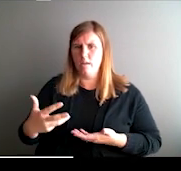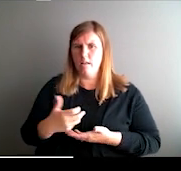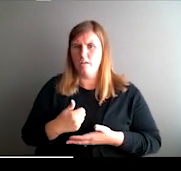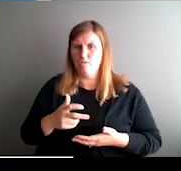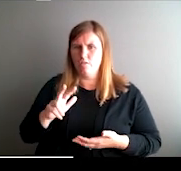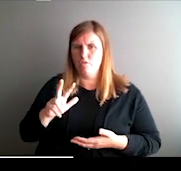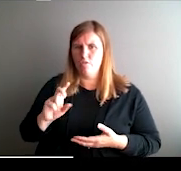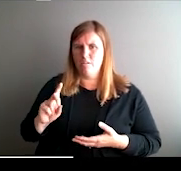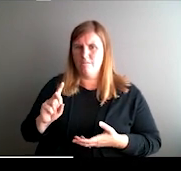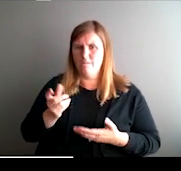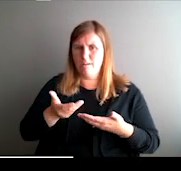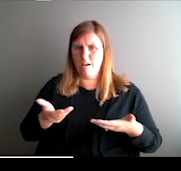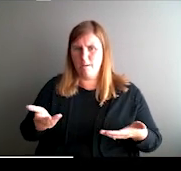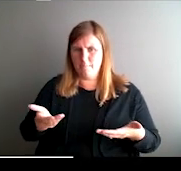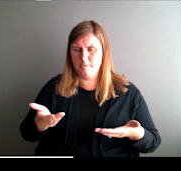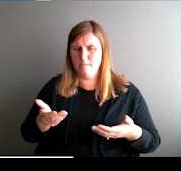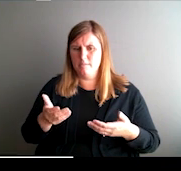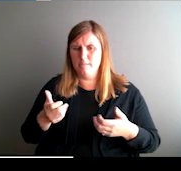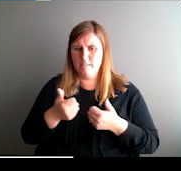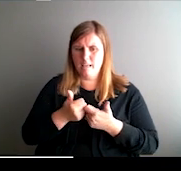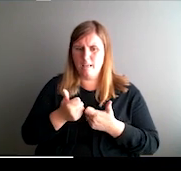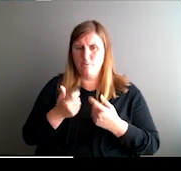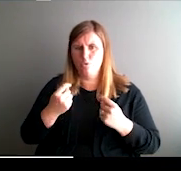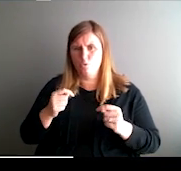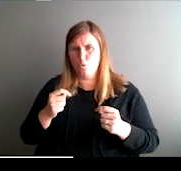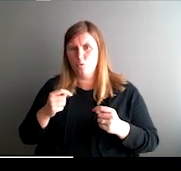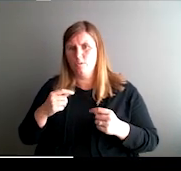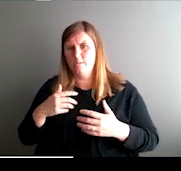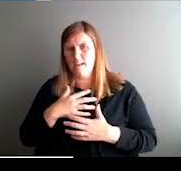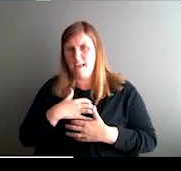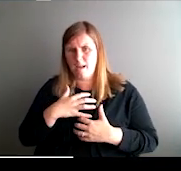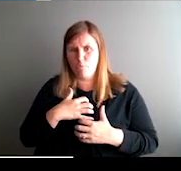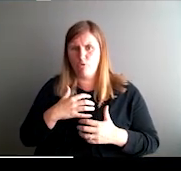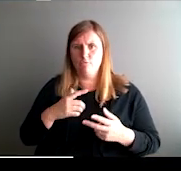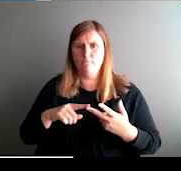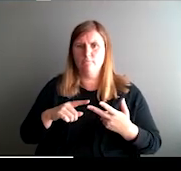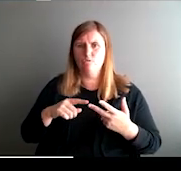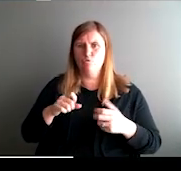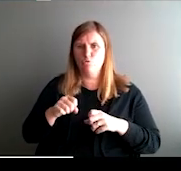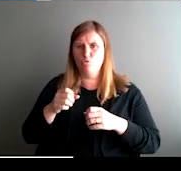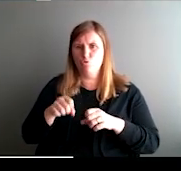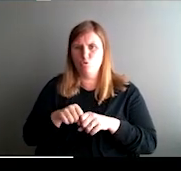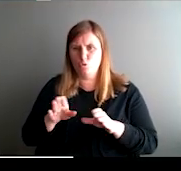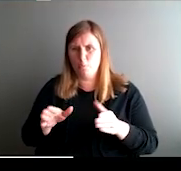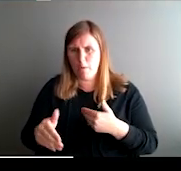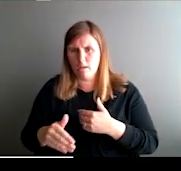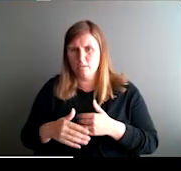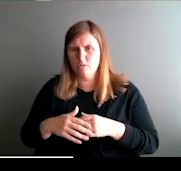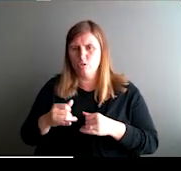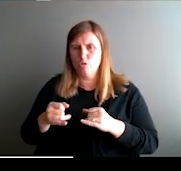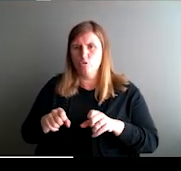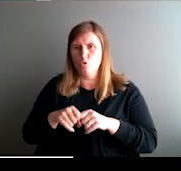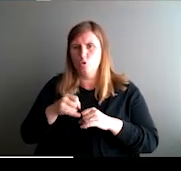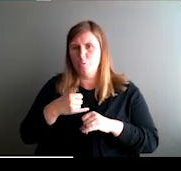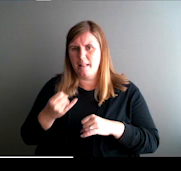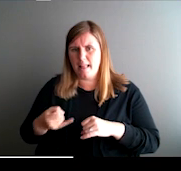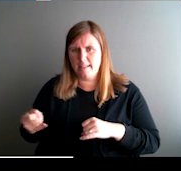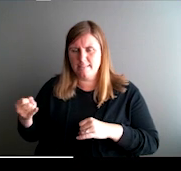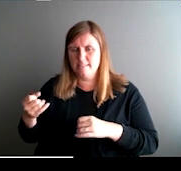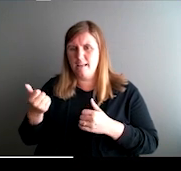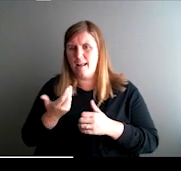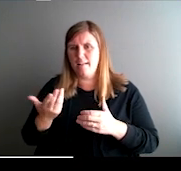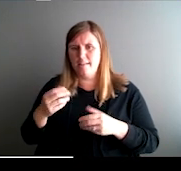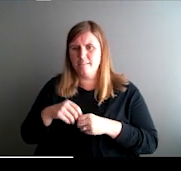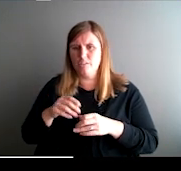of three-dimensional stimuli, so games, toys, stuffed animals, shoe boxes, shoelaces, anything that is